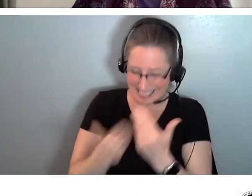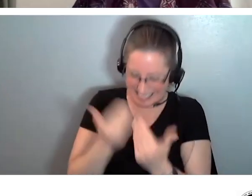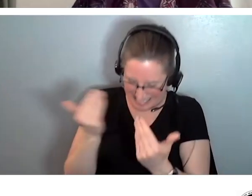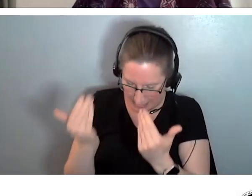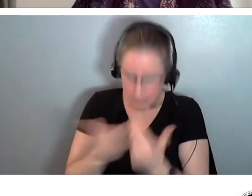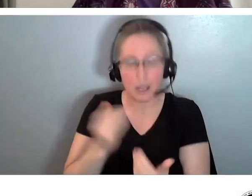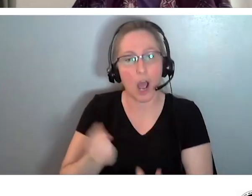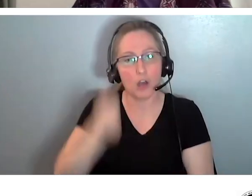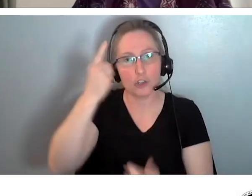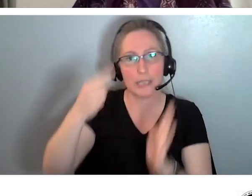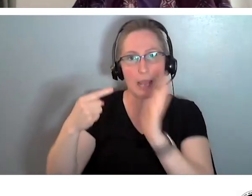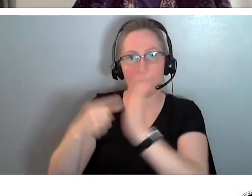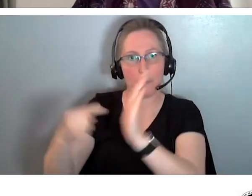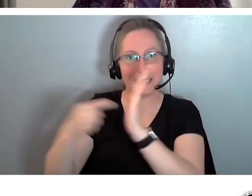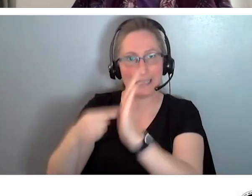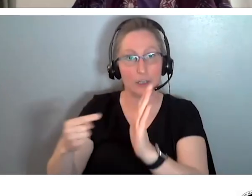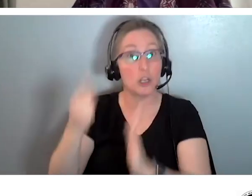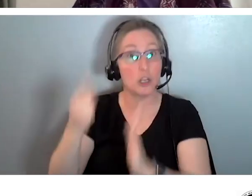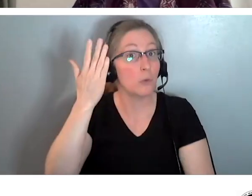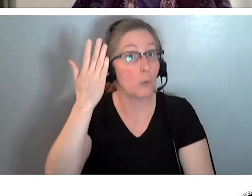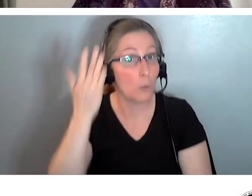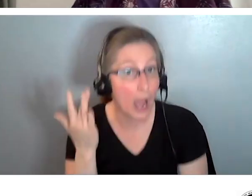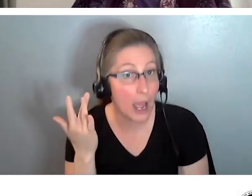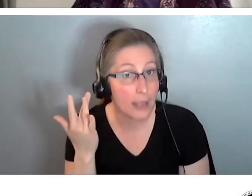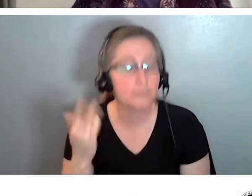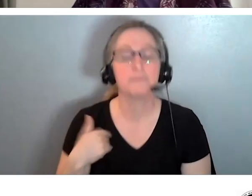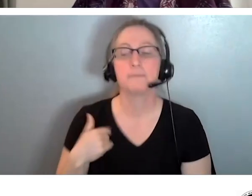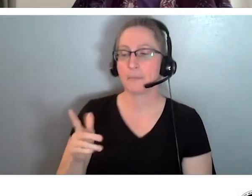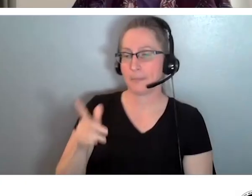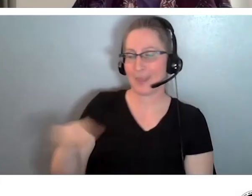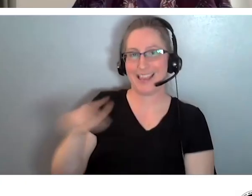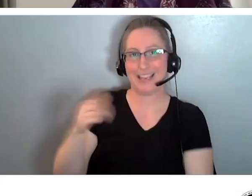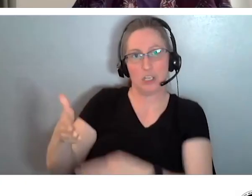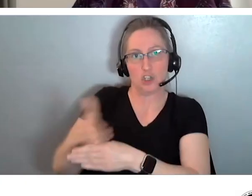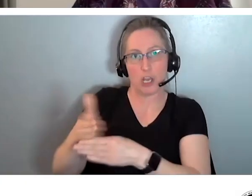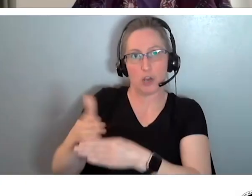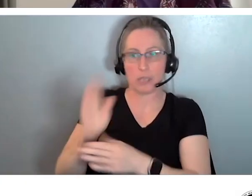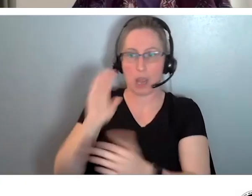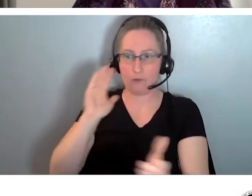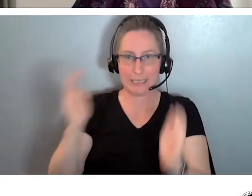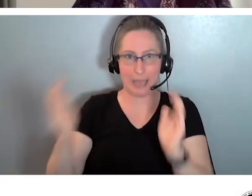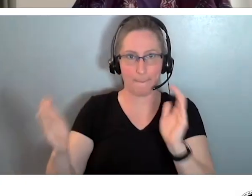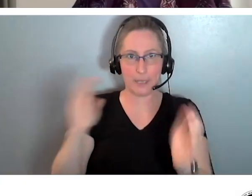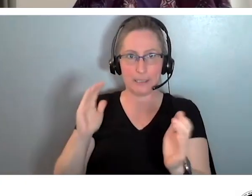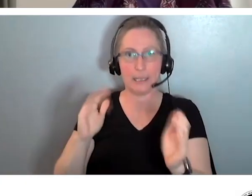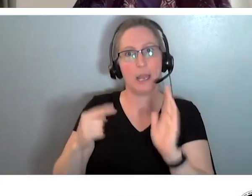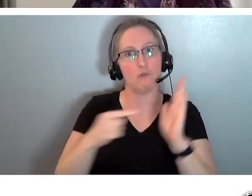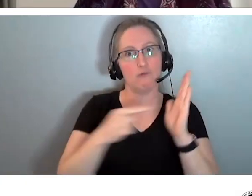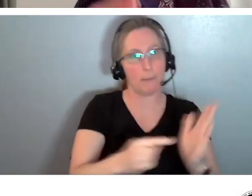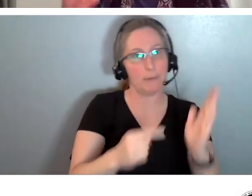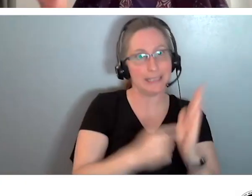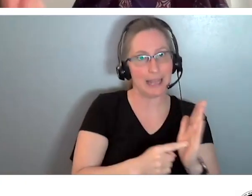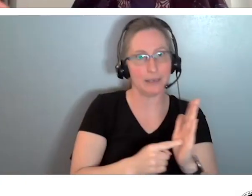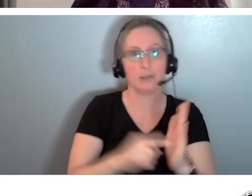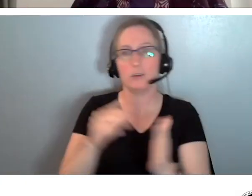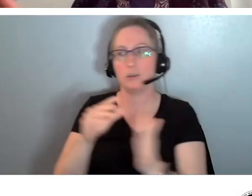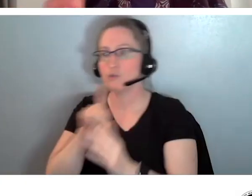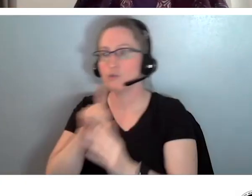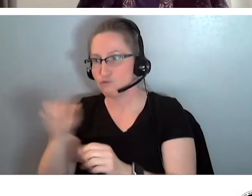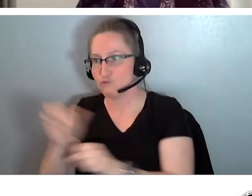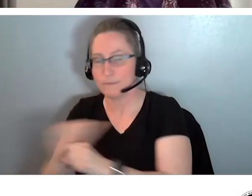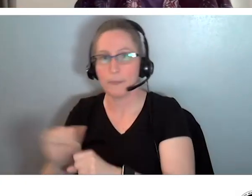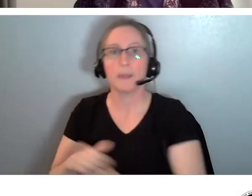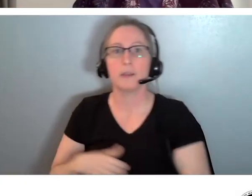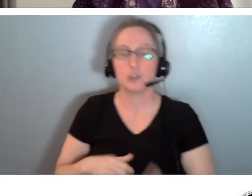to understand representation because it shares a resemblance with what it represents, which is